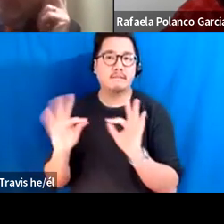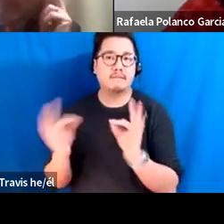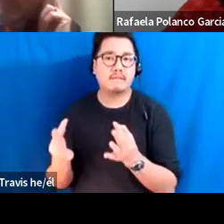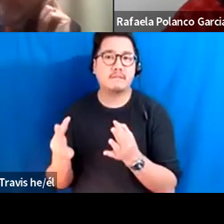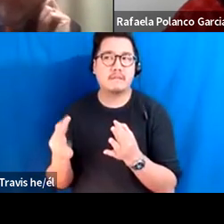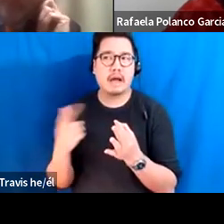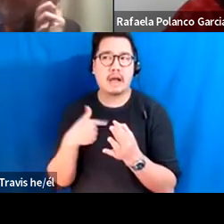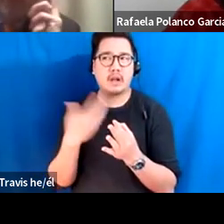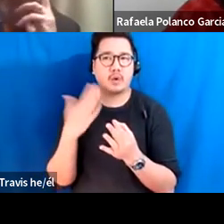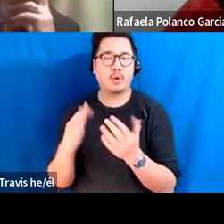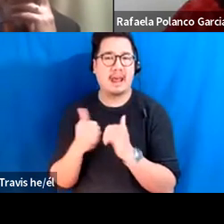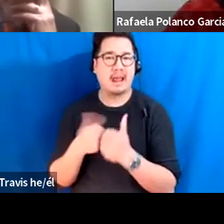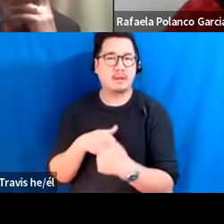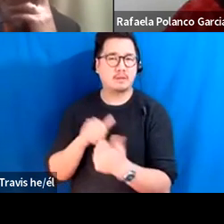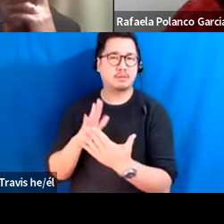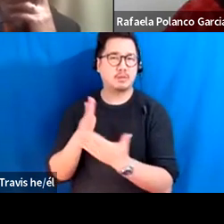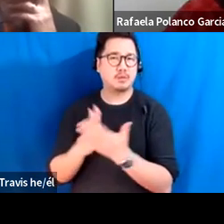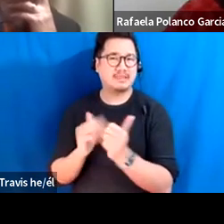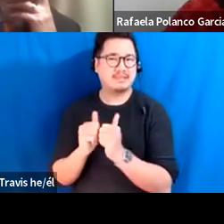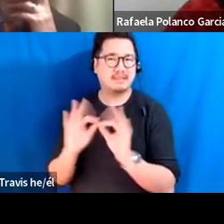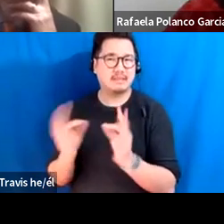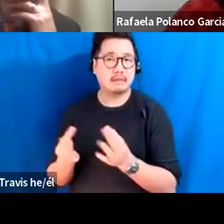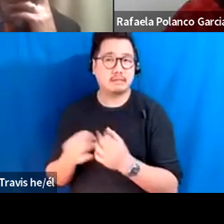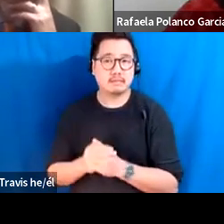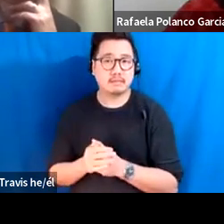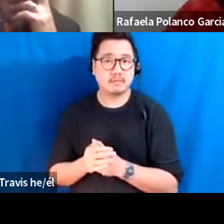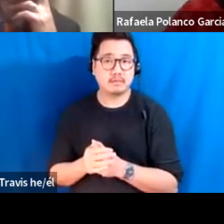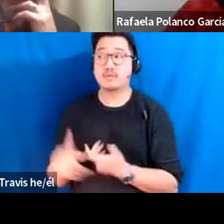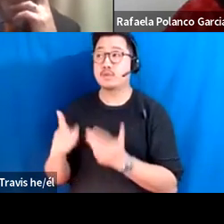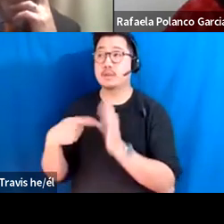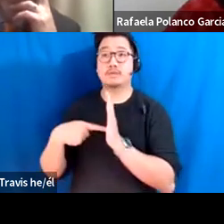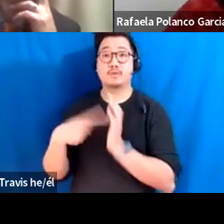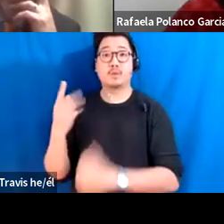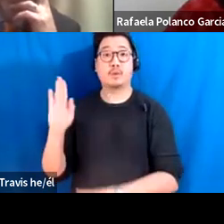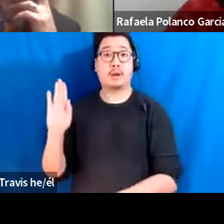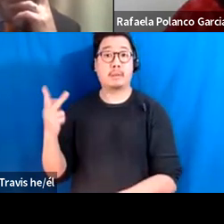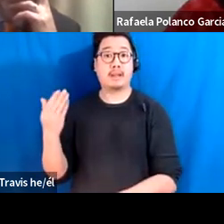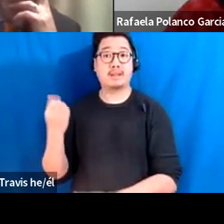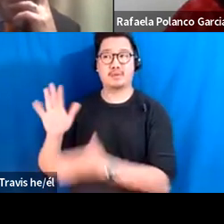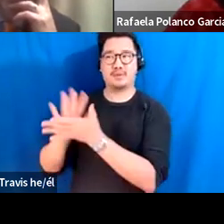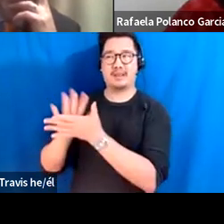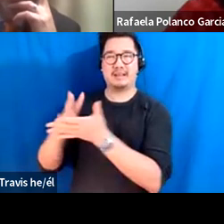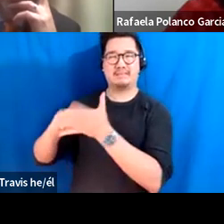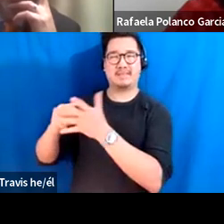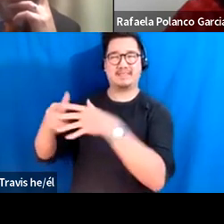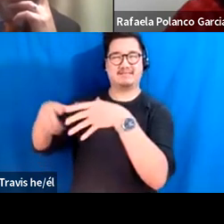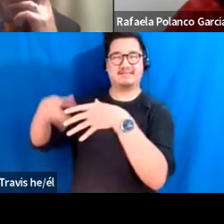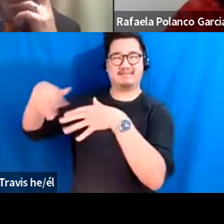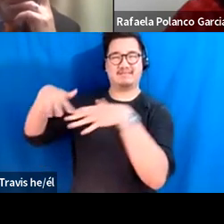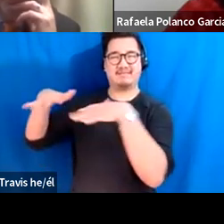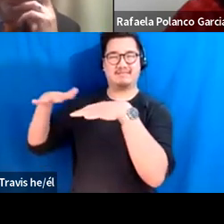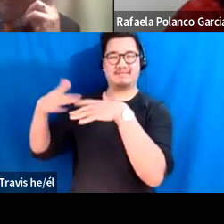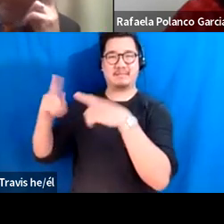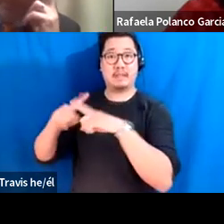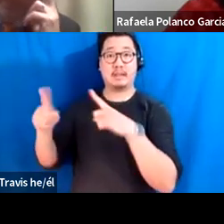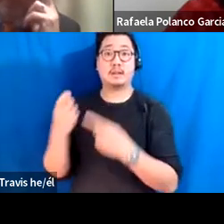been addressed you know as we say one bps school is one bps school so it's often difficult when we make